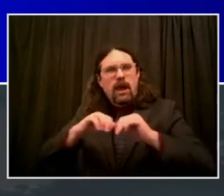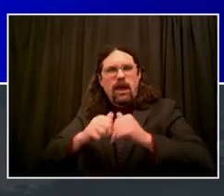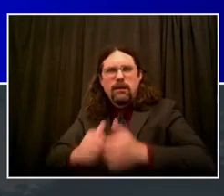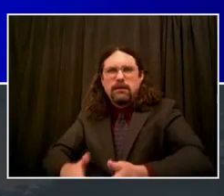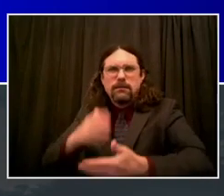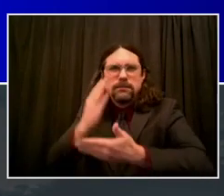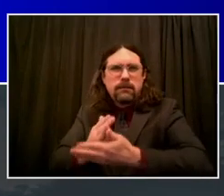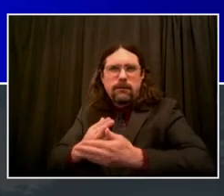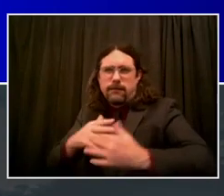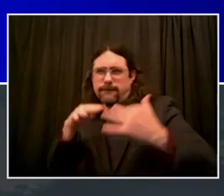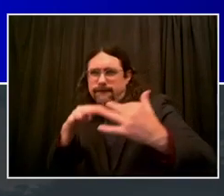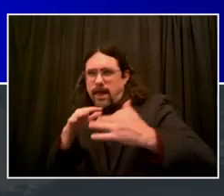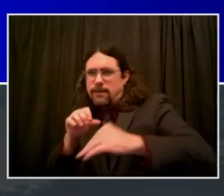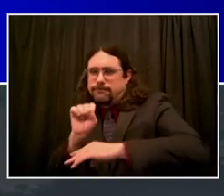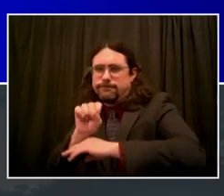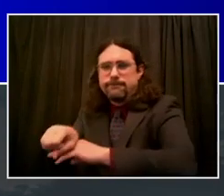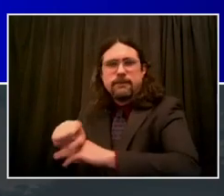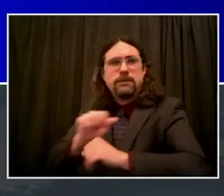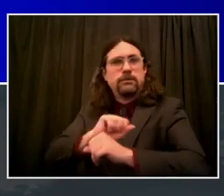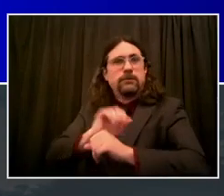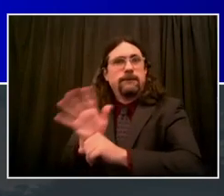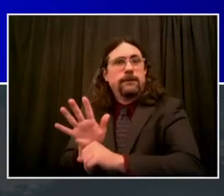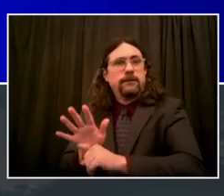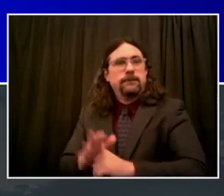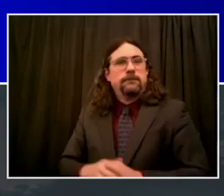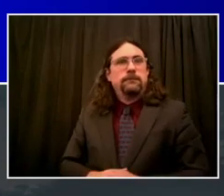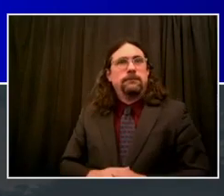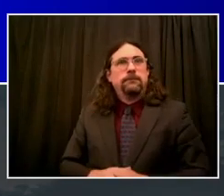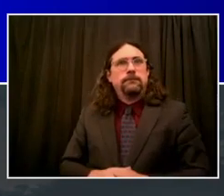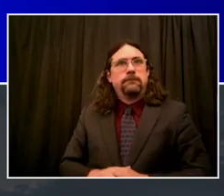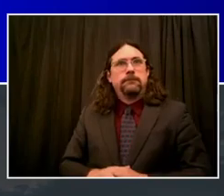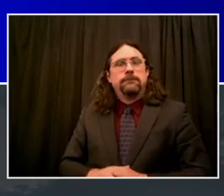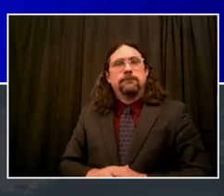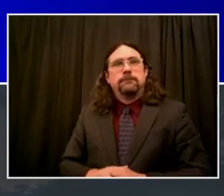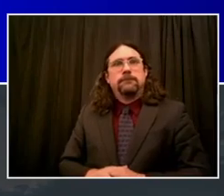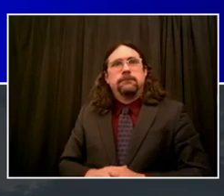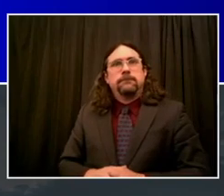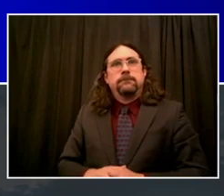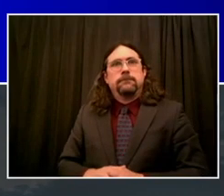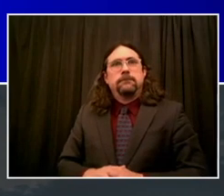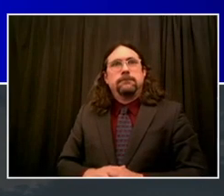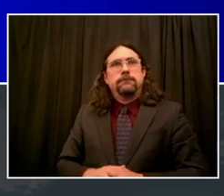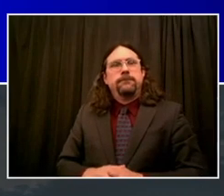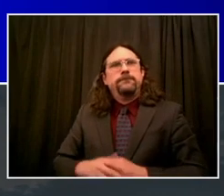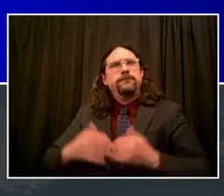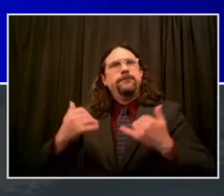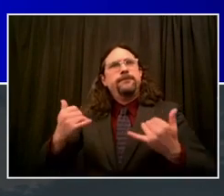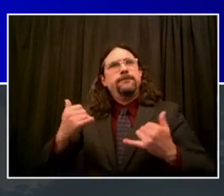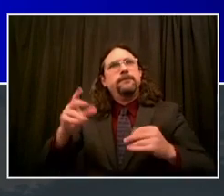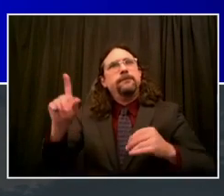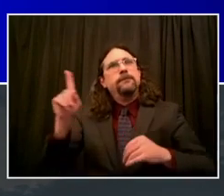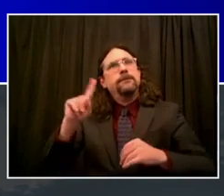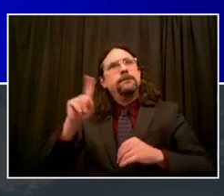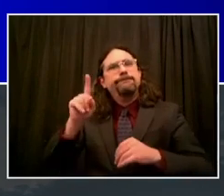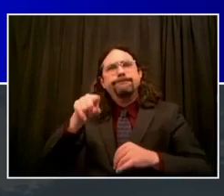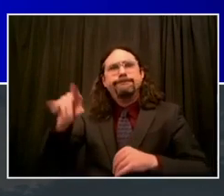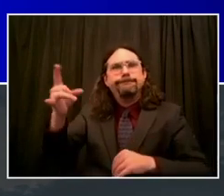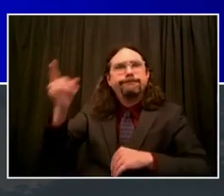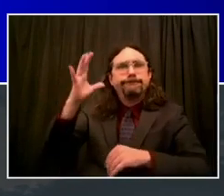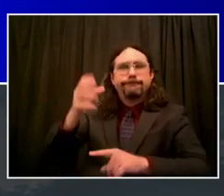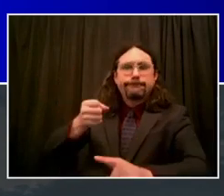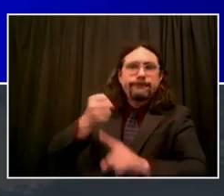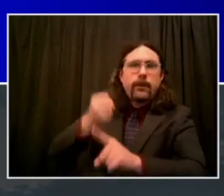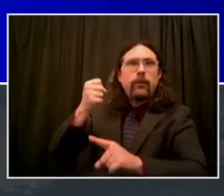Now, talk about communities that have been hardest hit. We know that our seniors have been the